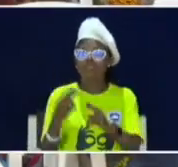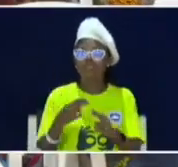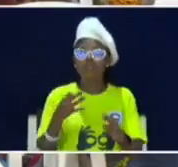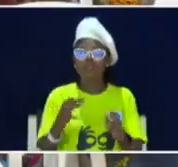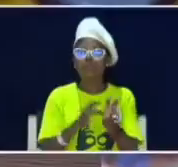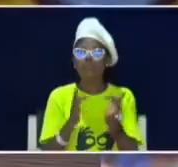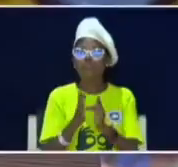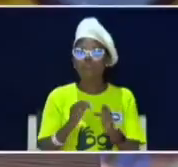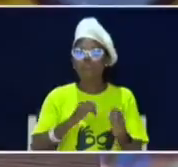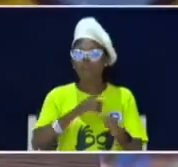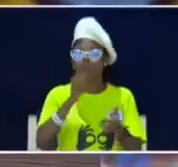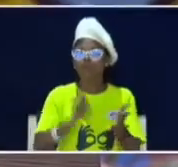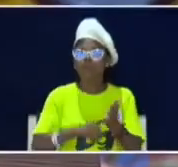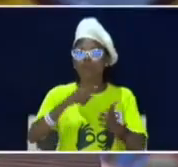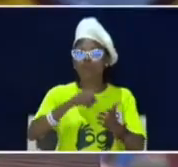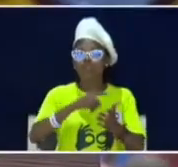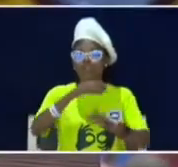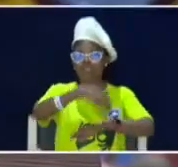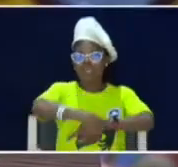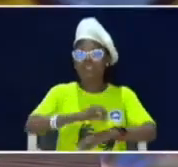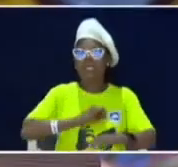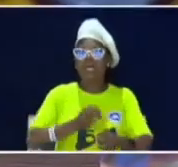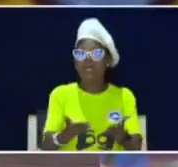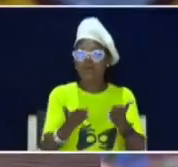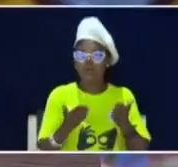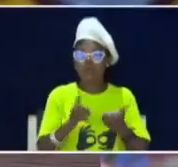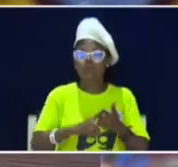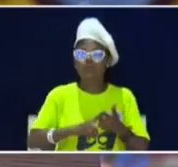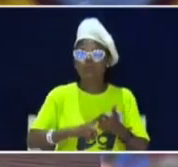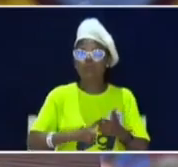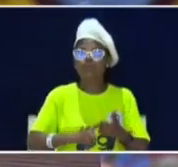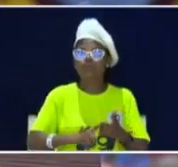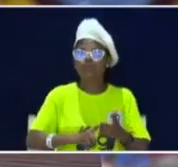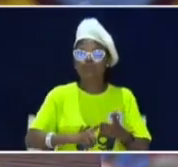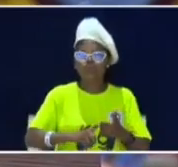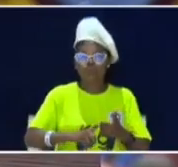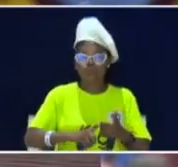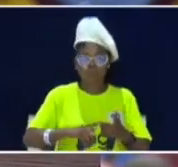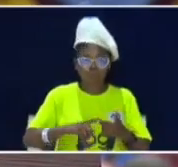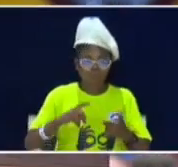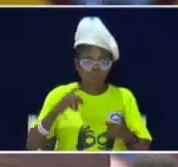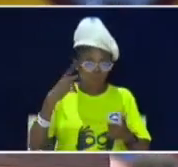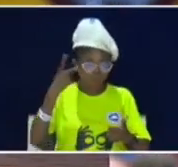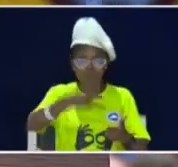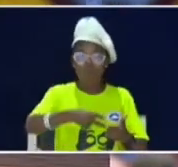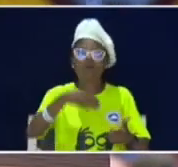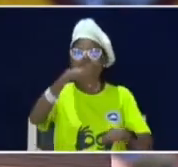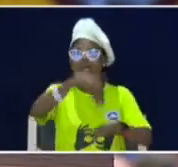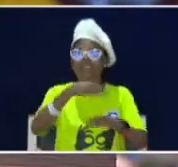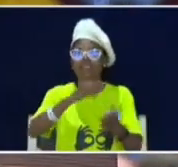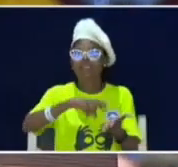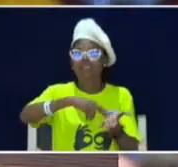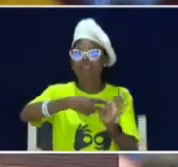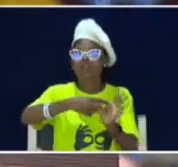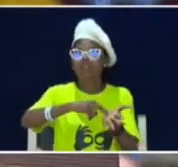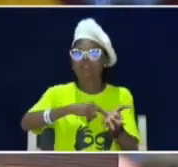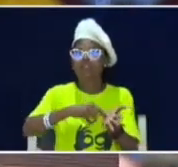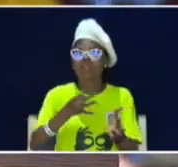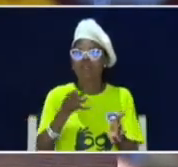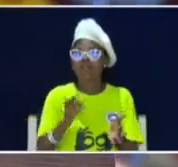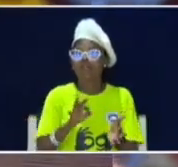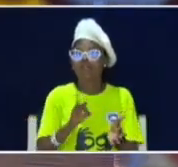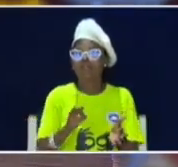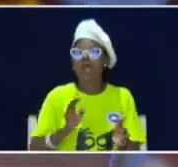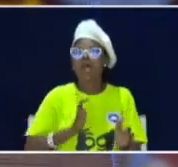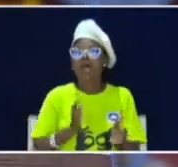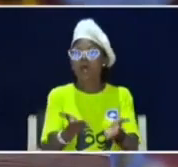Tonight, I will want us to begin with the meaning of the theme of tonight. And to start tonight,